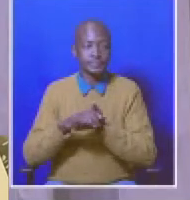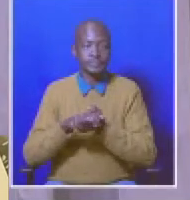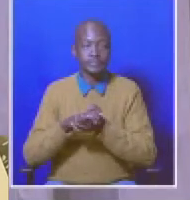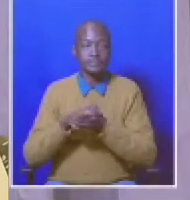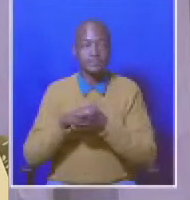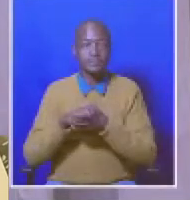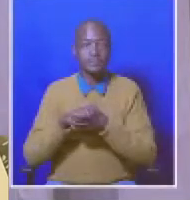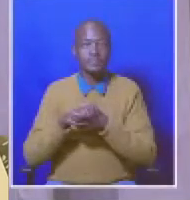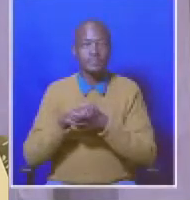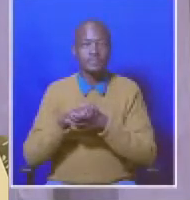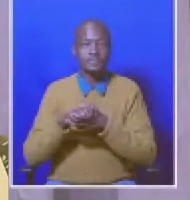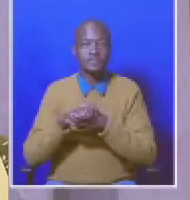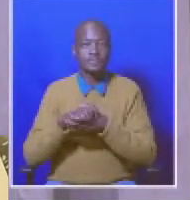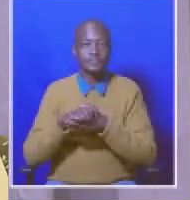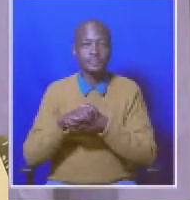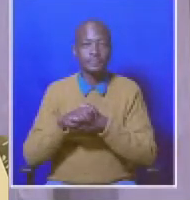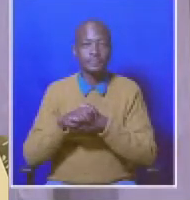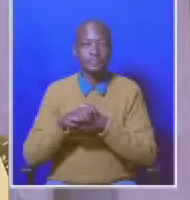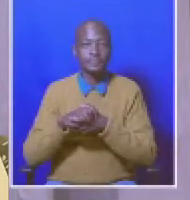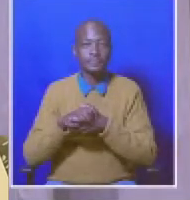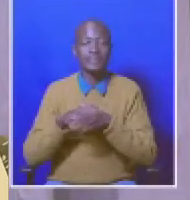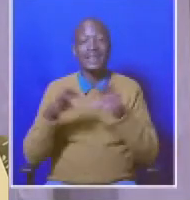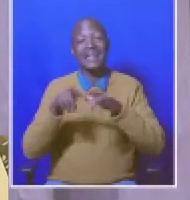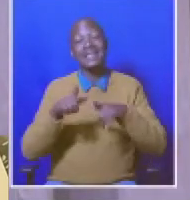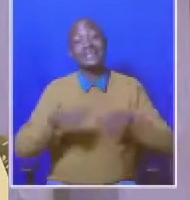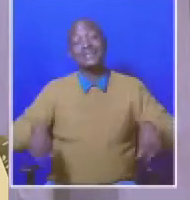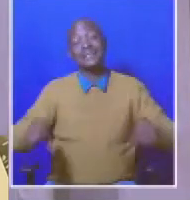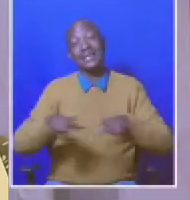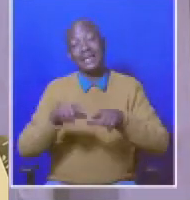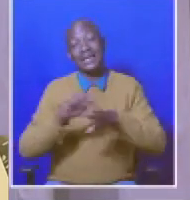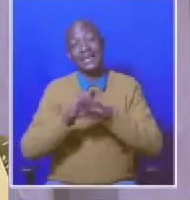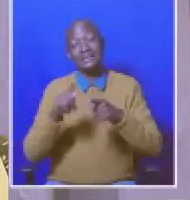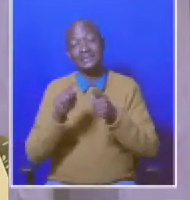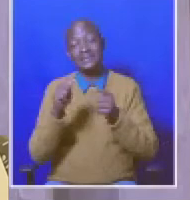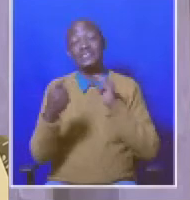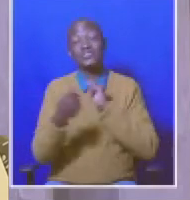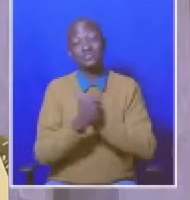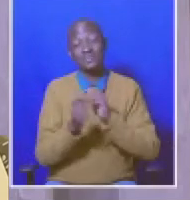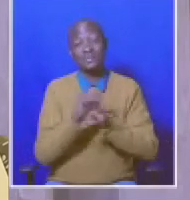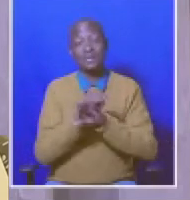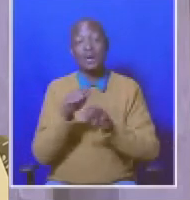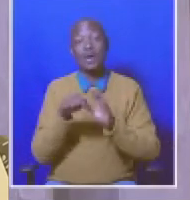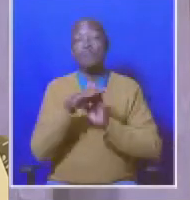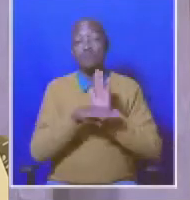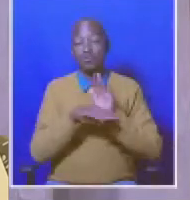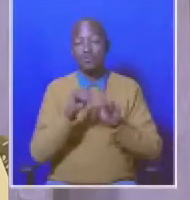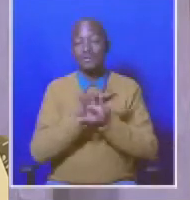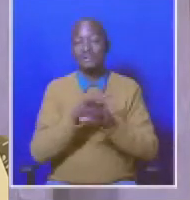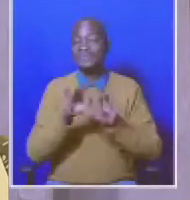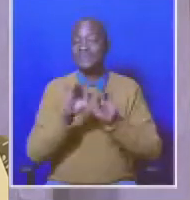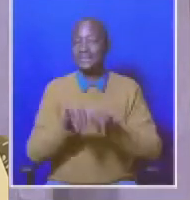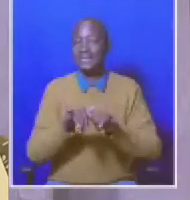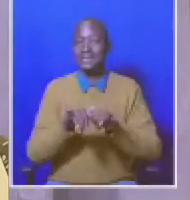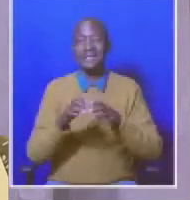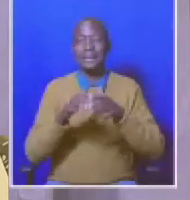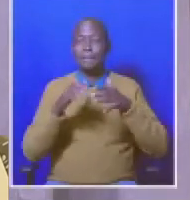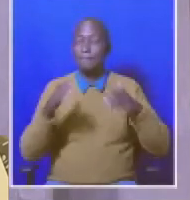Chairperson, the land reform program remains a major part of the work of